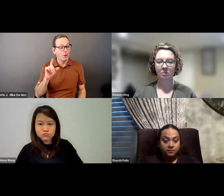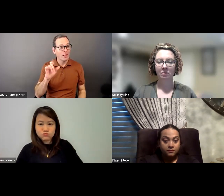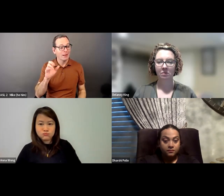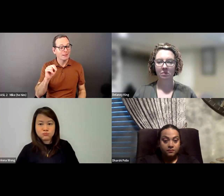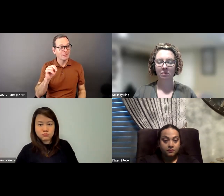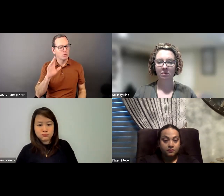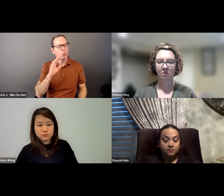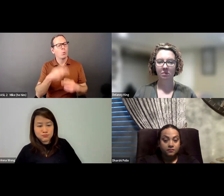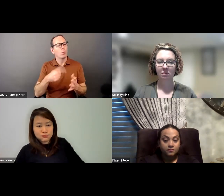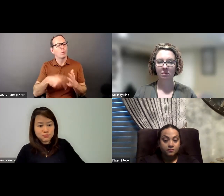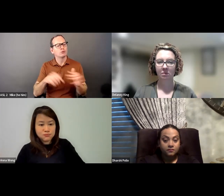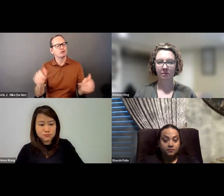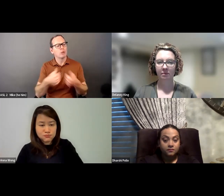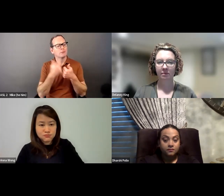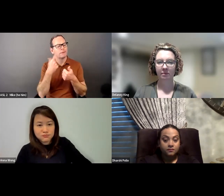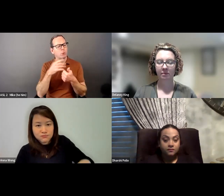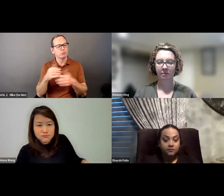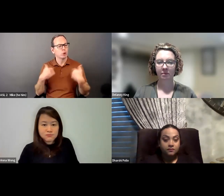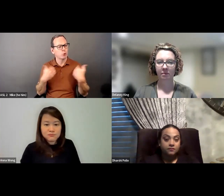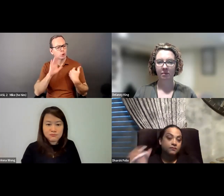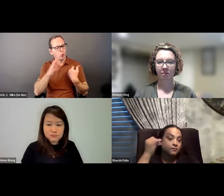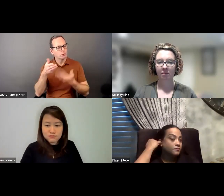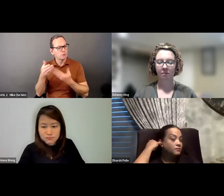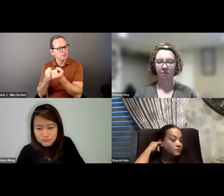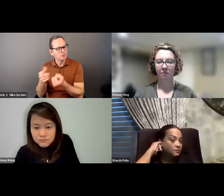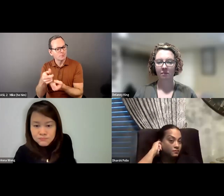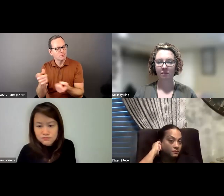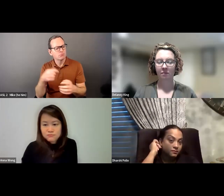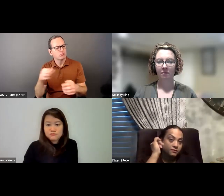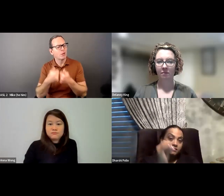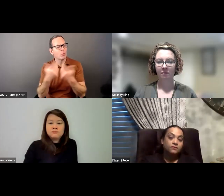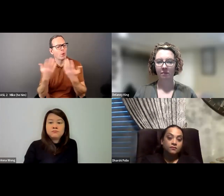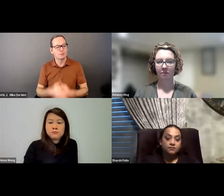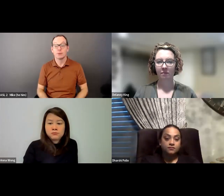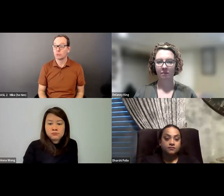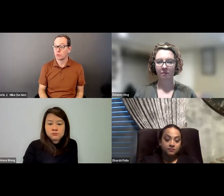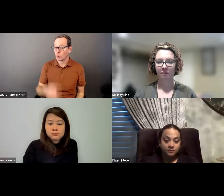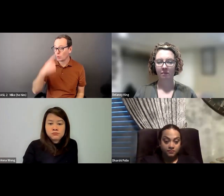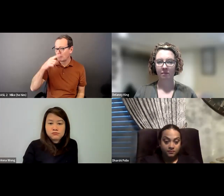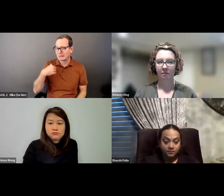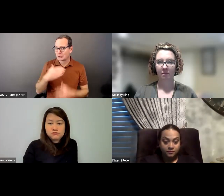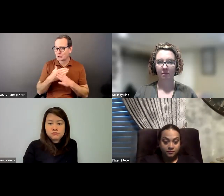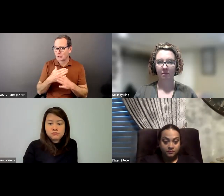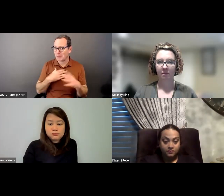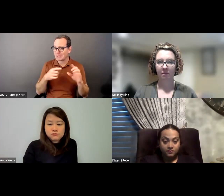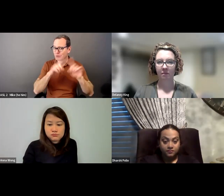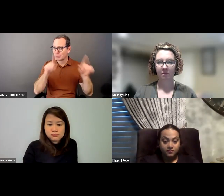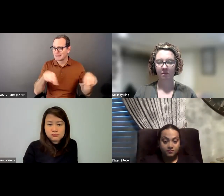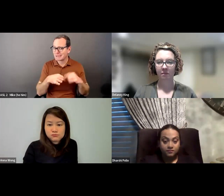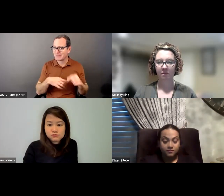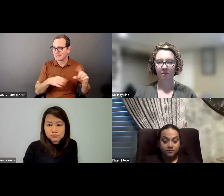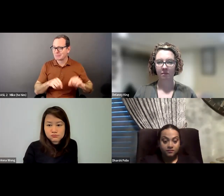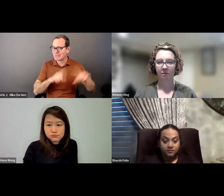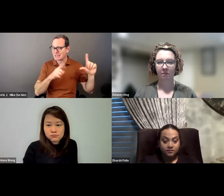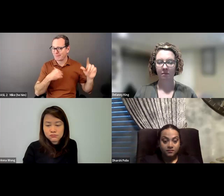difficult parts of getting employment for the youth that you supported. Absolutely. Do you mind if I share do I have time to share my screen? Is that okay? Yeah, go for it.